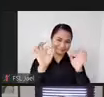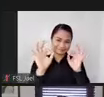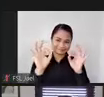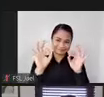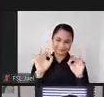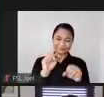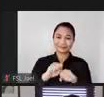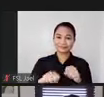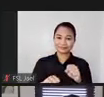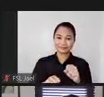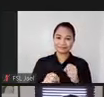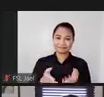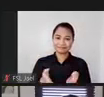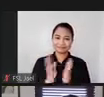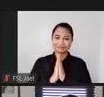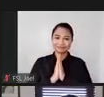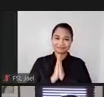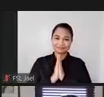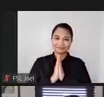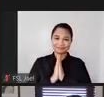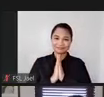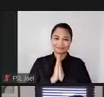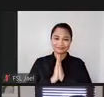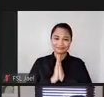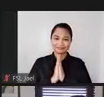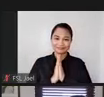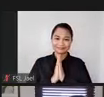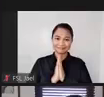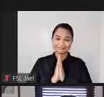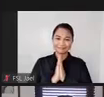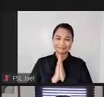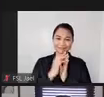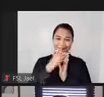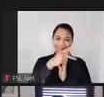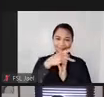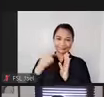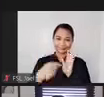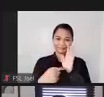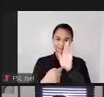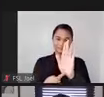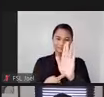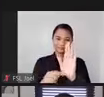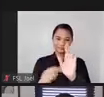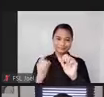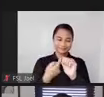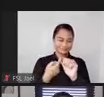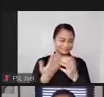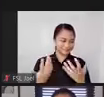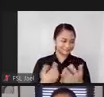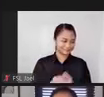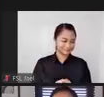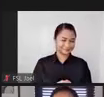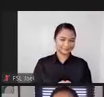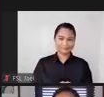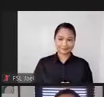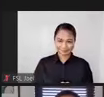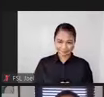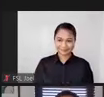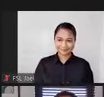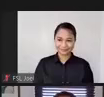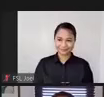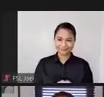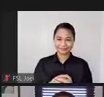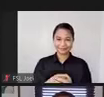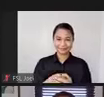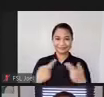since I'm taking the controls, I'm gonna get right into it. So when I was asked